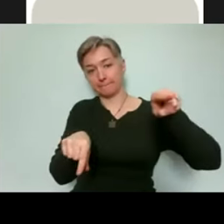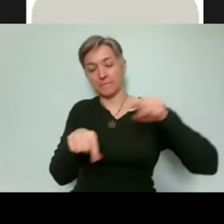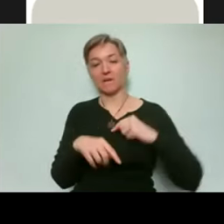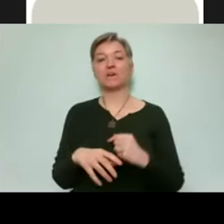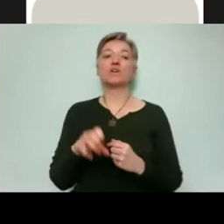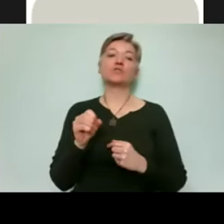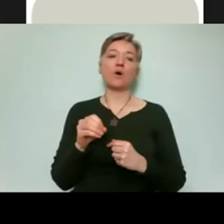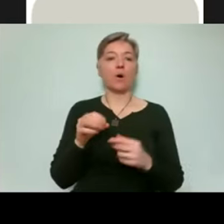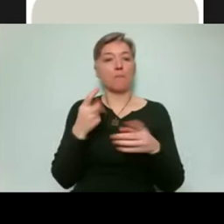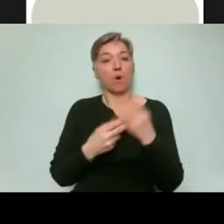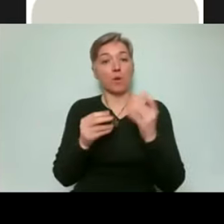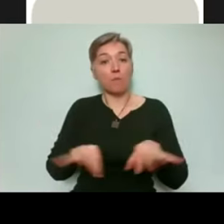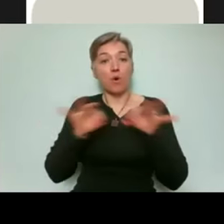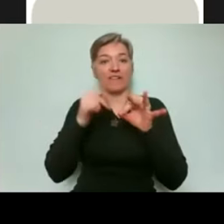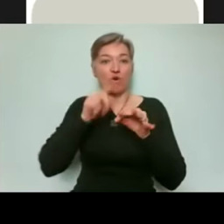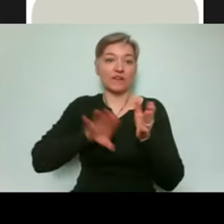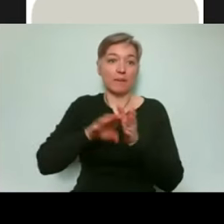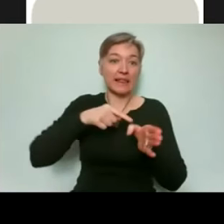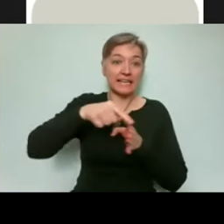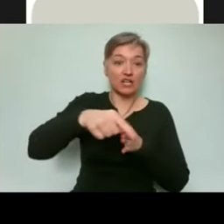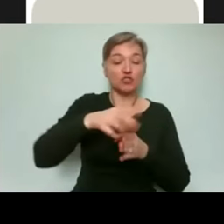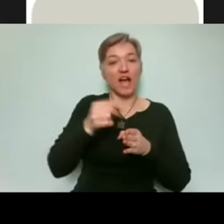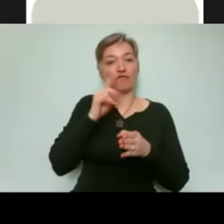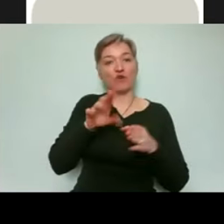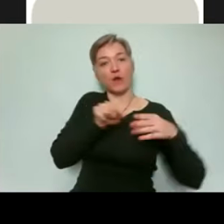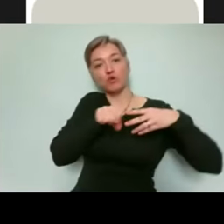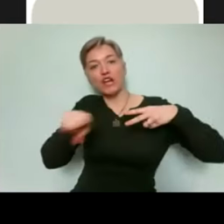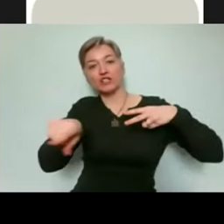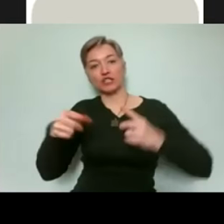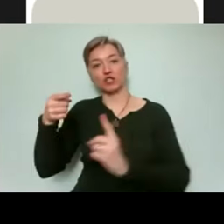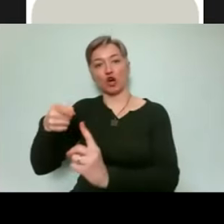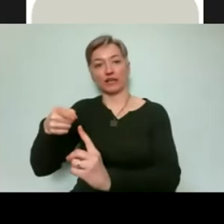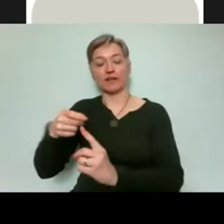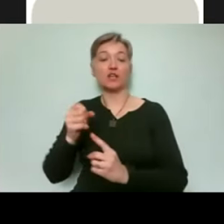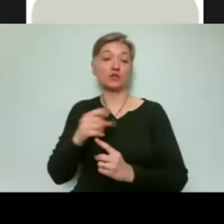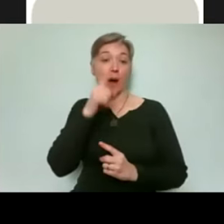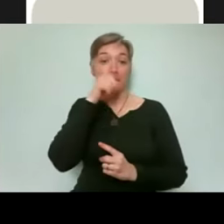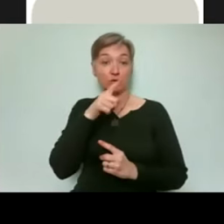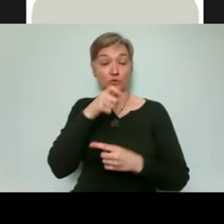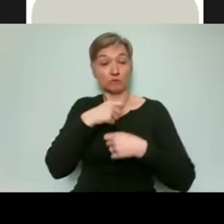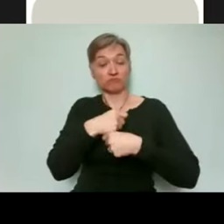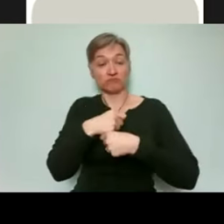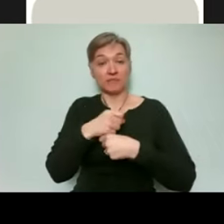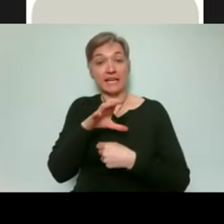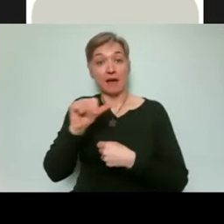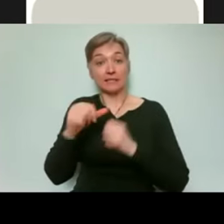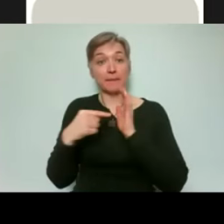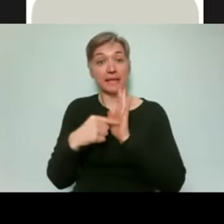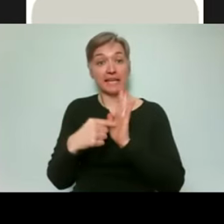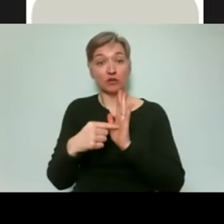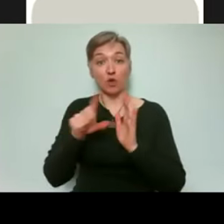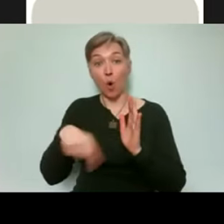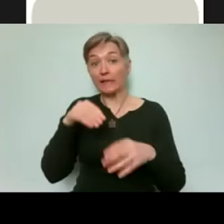of their developmental lineage and also their projection target. And we can take a mouse that expresses calcium indicators only in